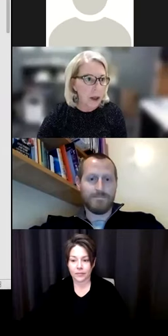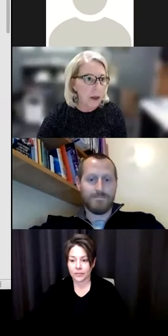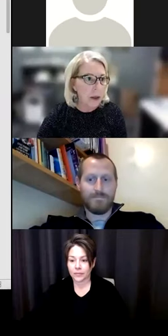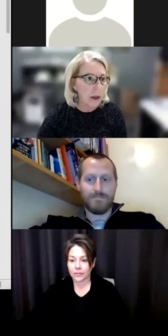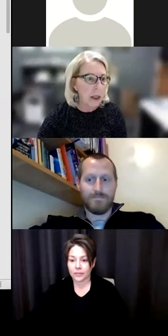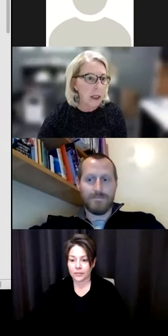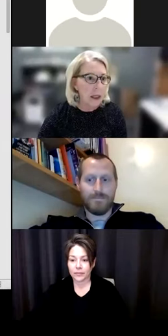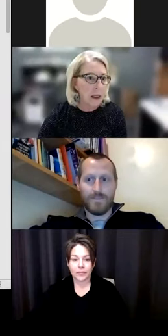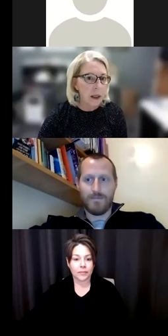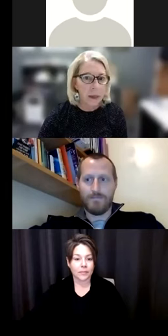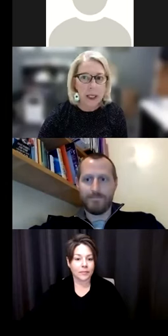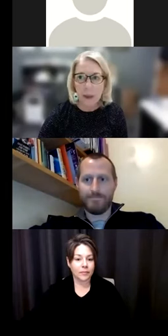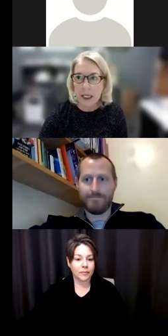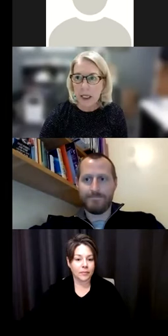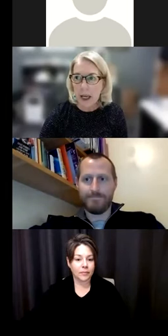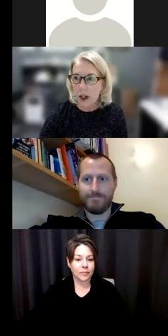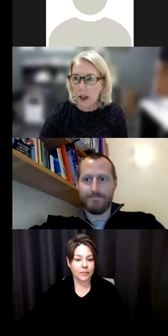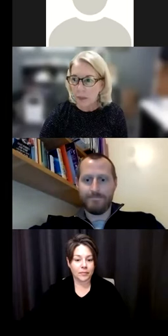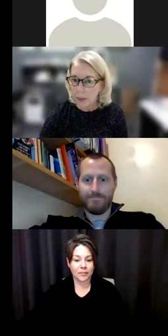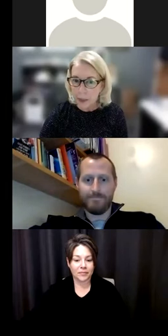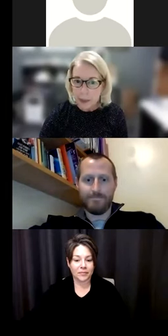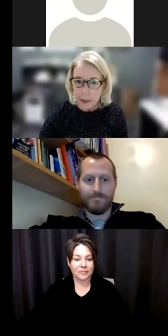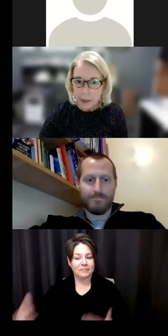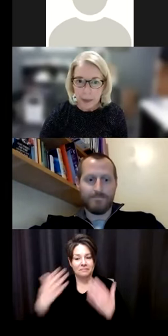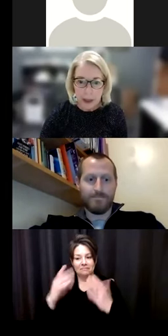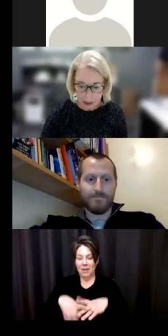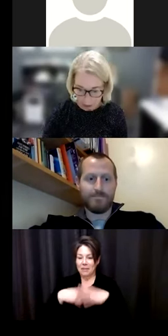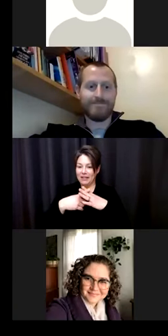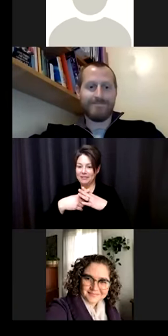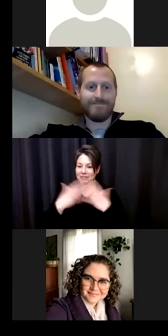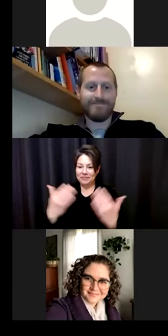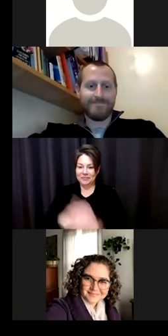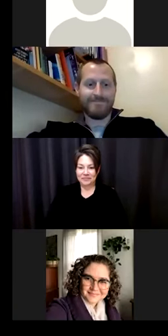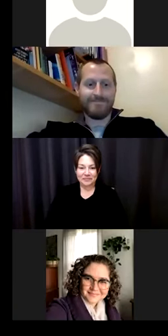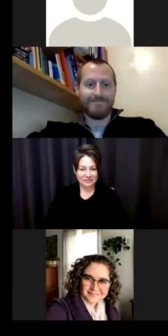And begin the presentation.